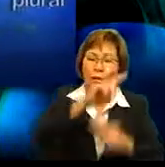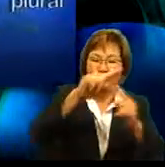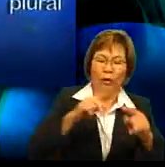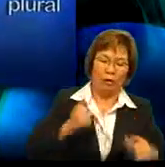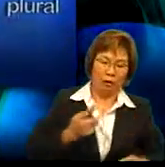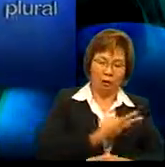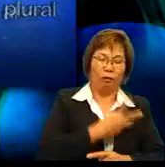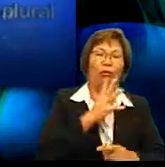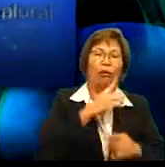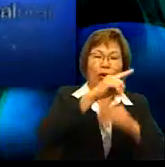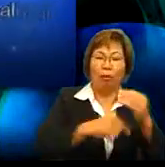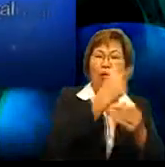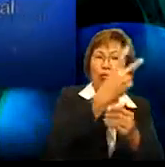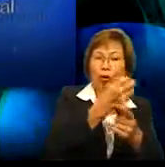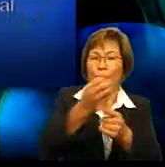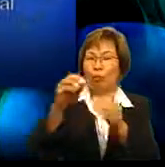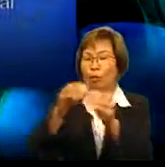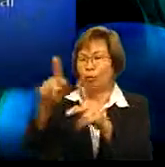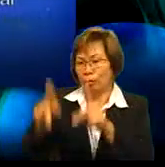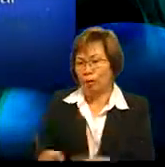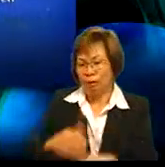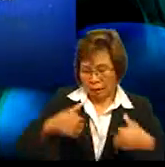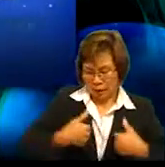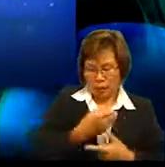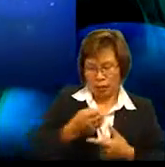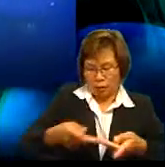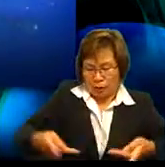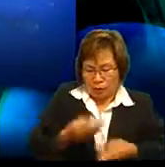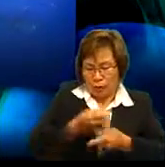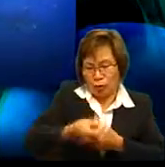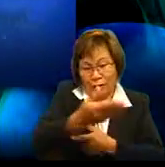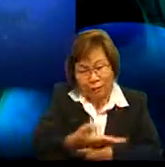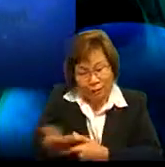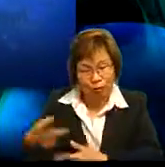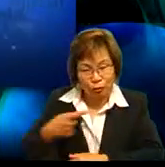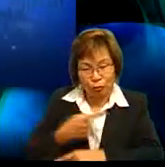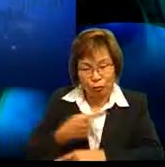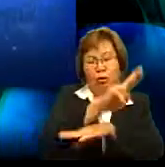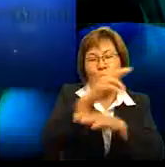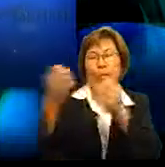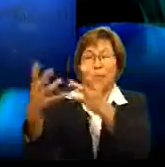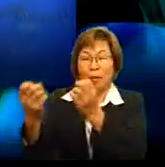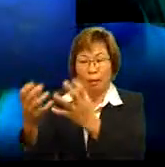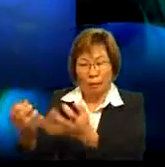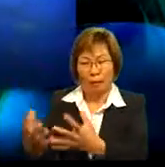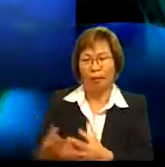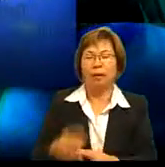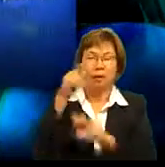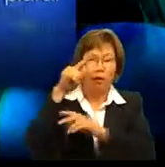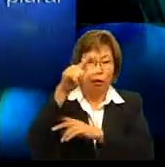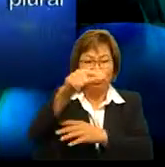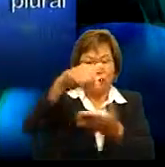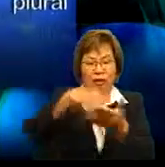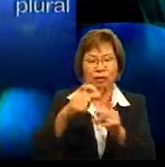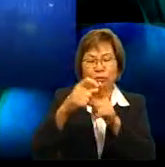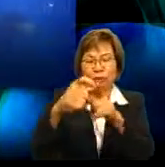When we are talking about two or more people, animals, places, or things, we use plural nouns. Take a look at